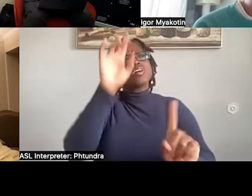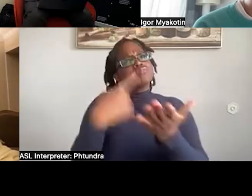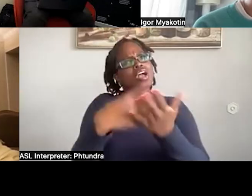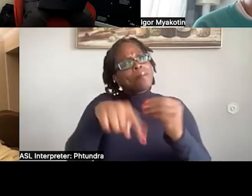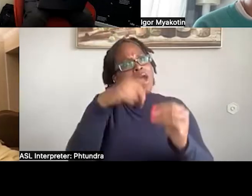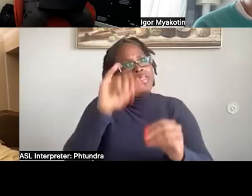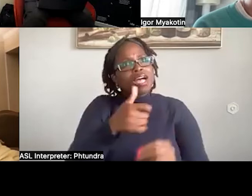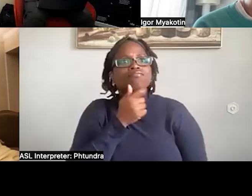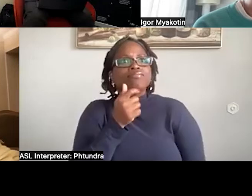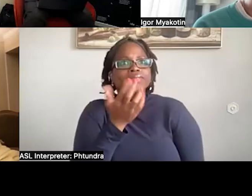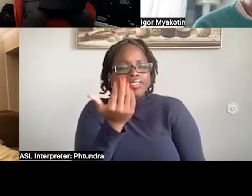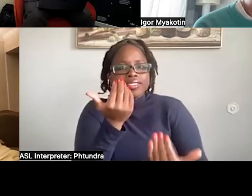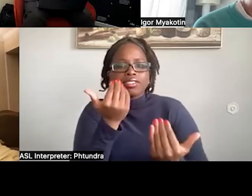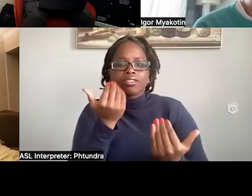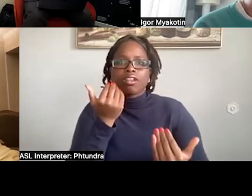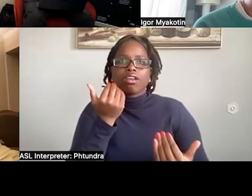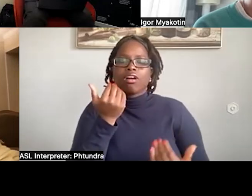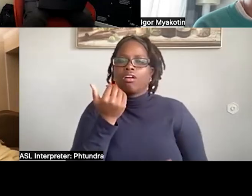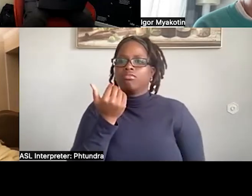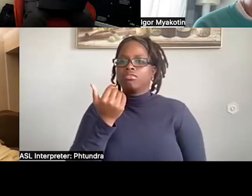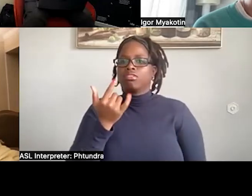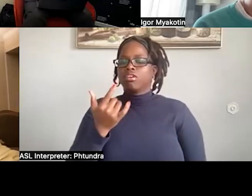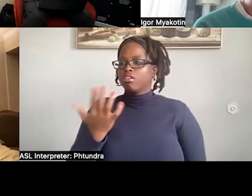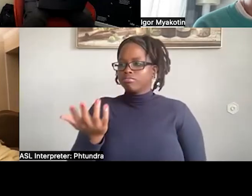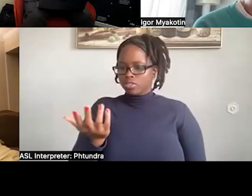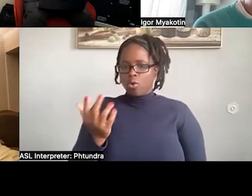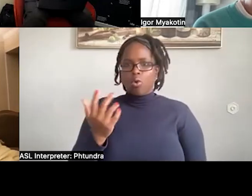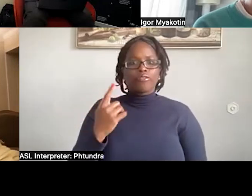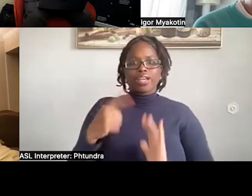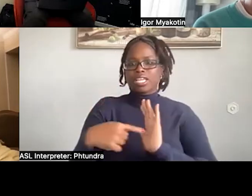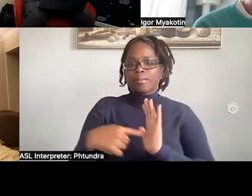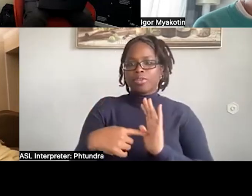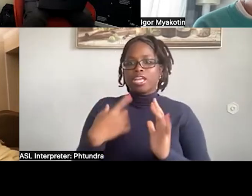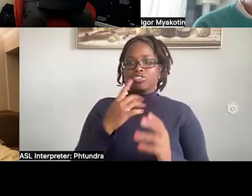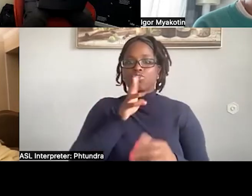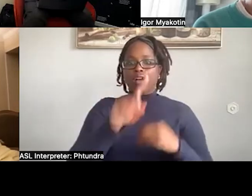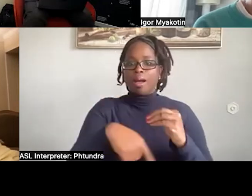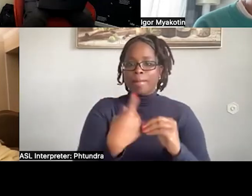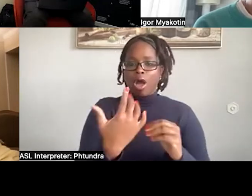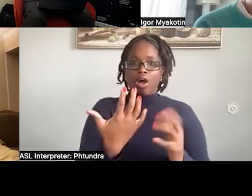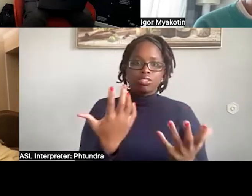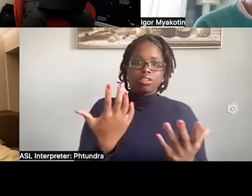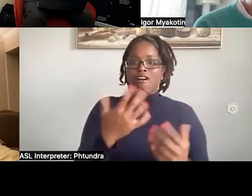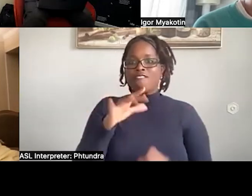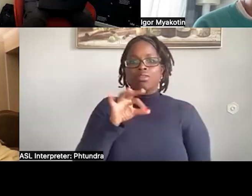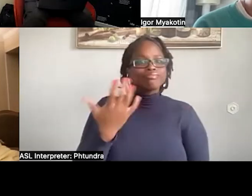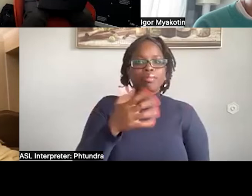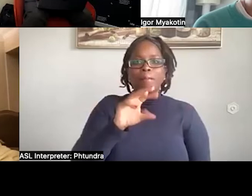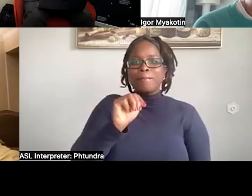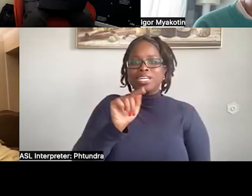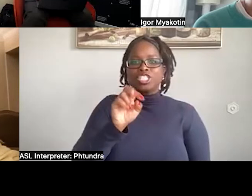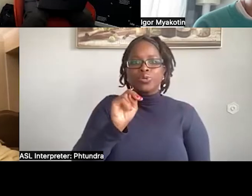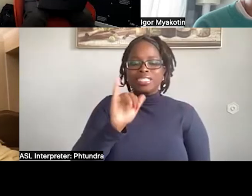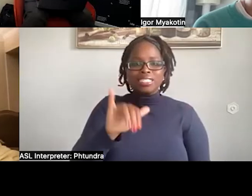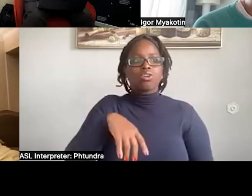founder, with Patricia, because their film talk about maternity too. They want to talk about women arriving to 40s and